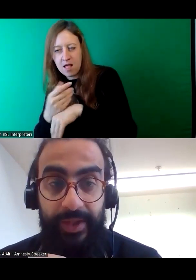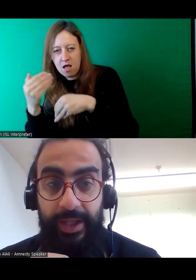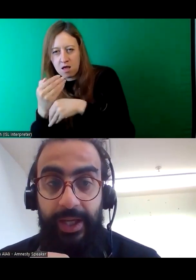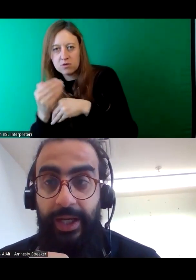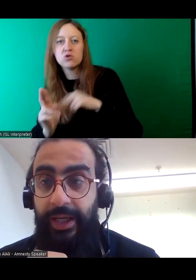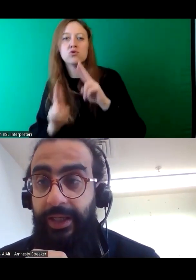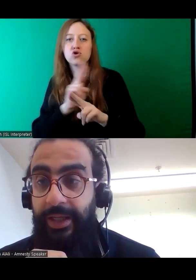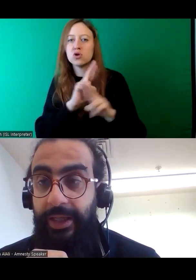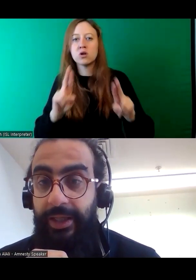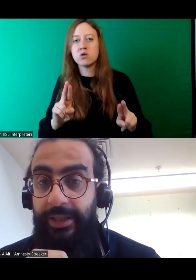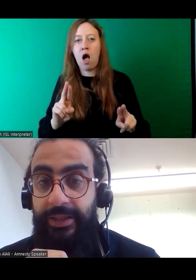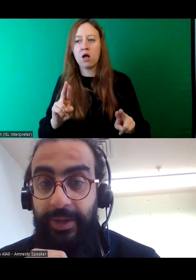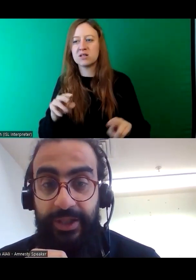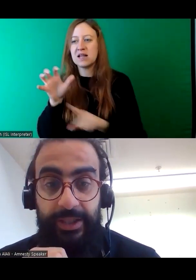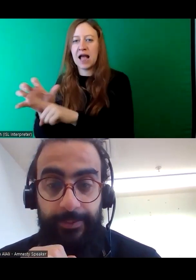people,